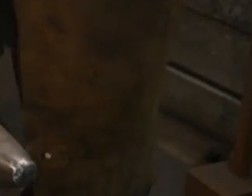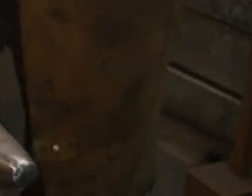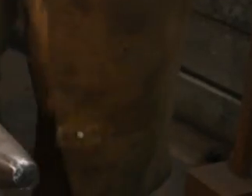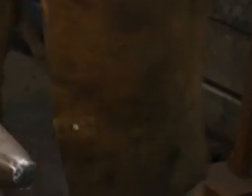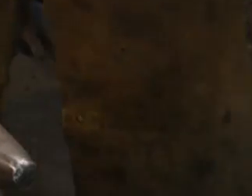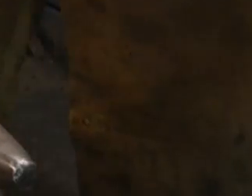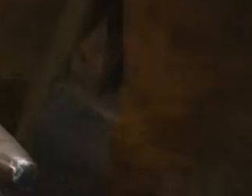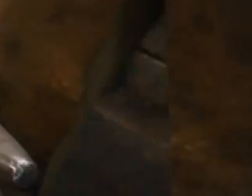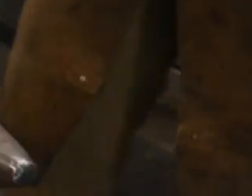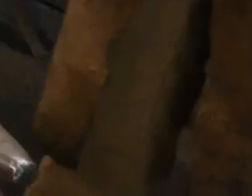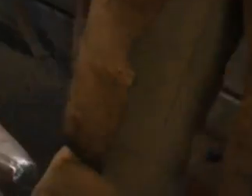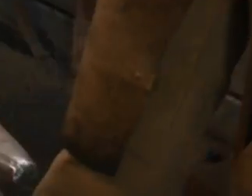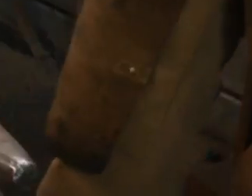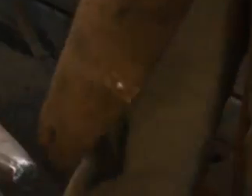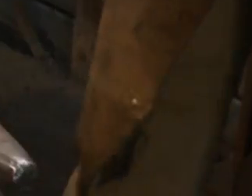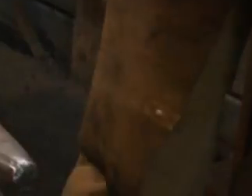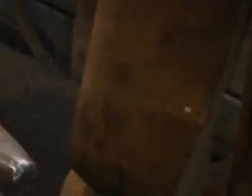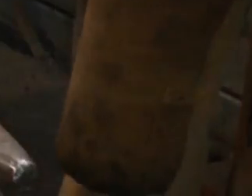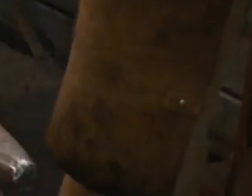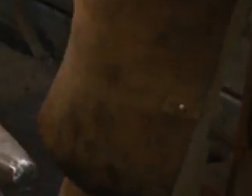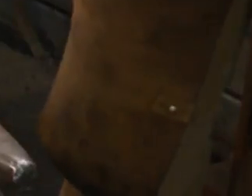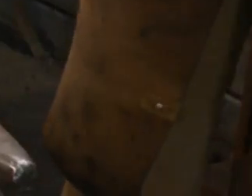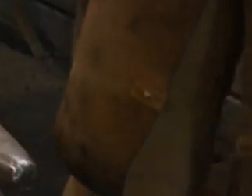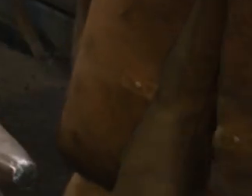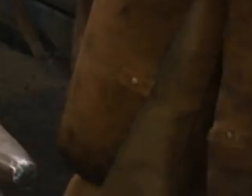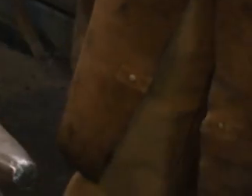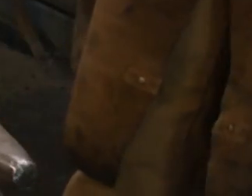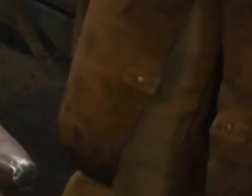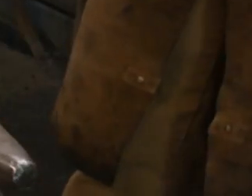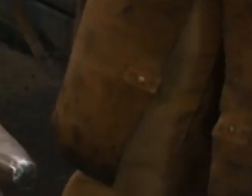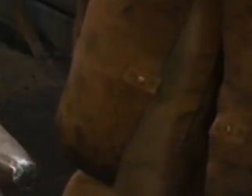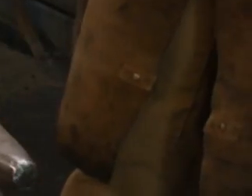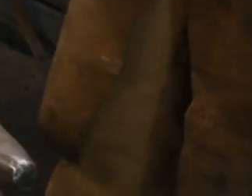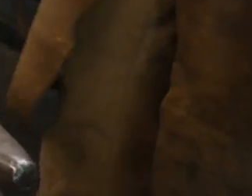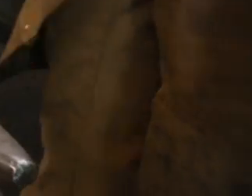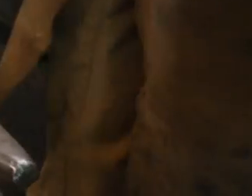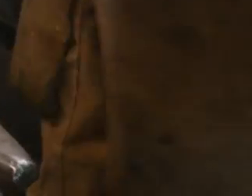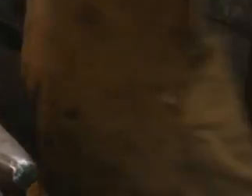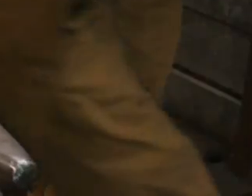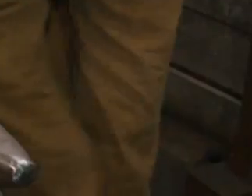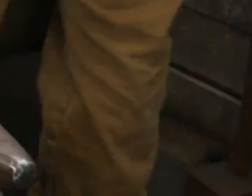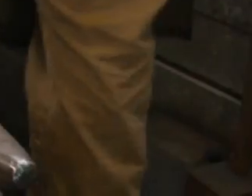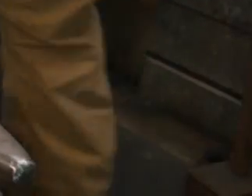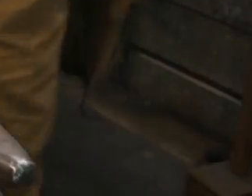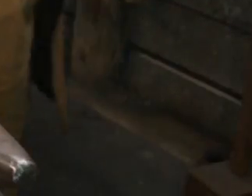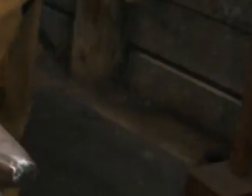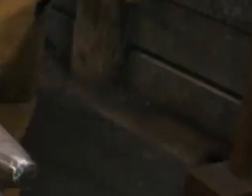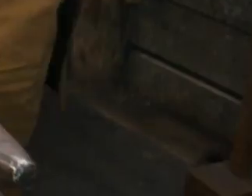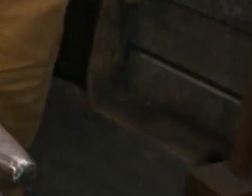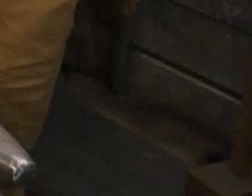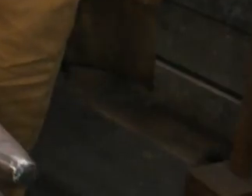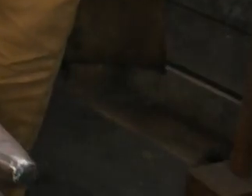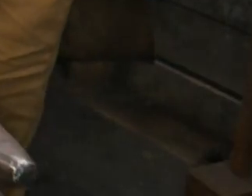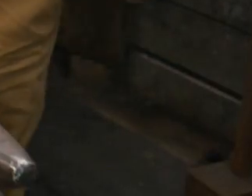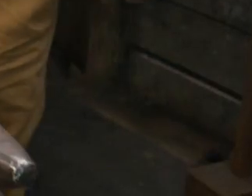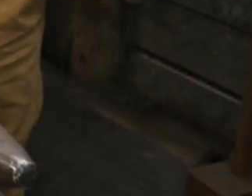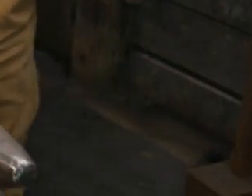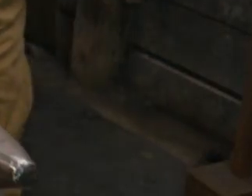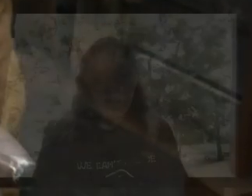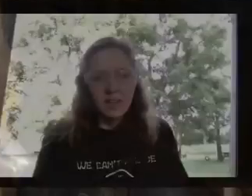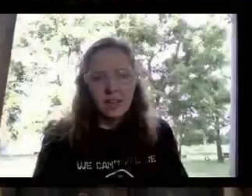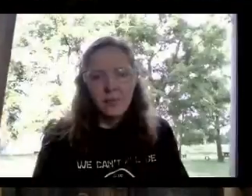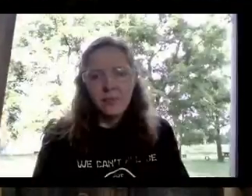width. And basically, I'm converting round bar to plate. Mm-hmm.